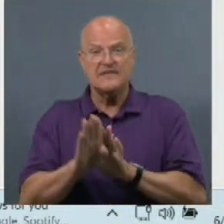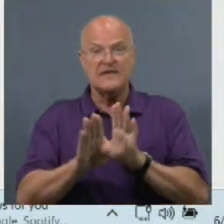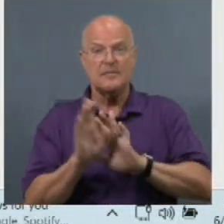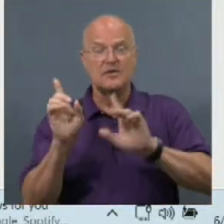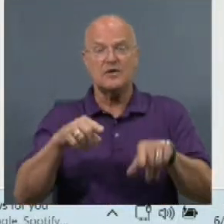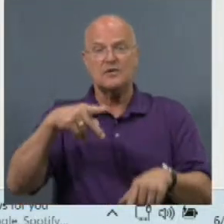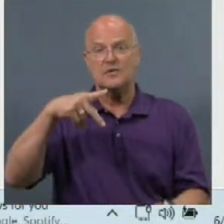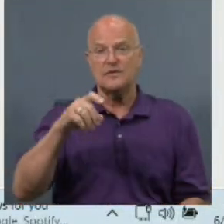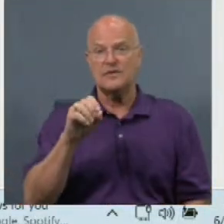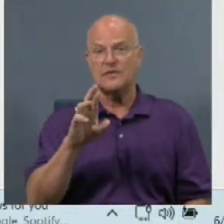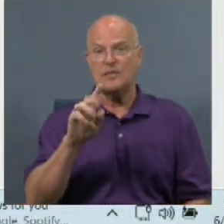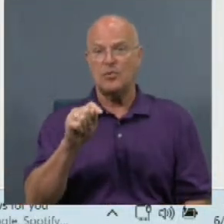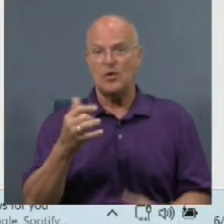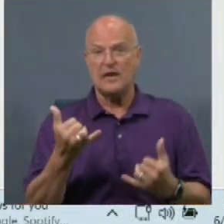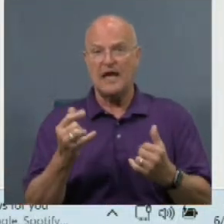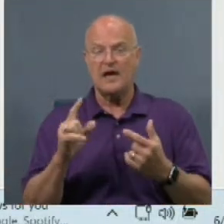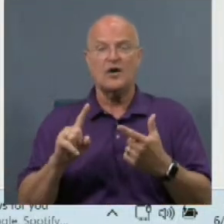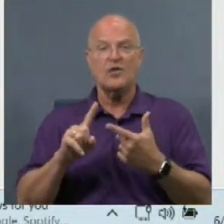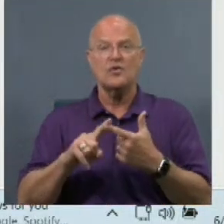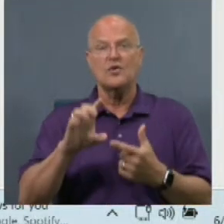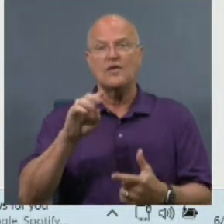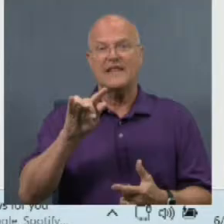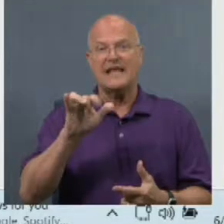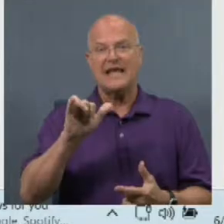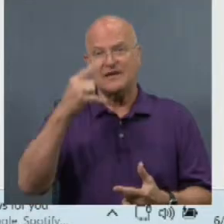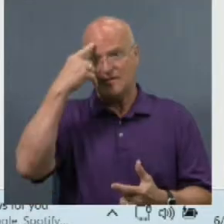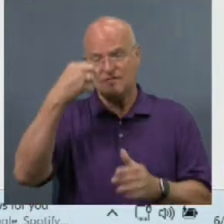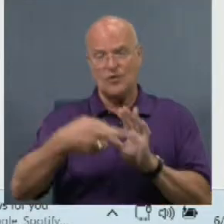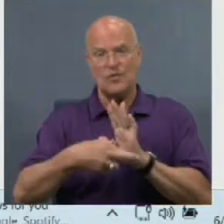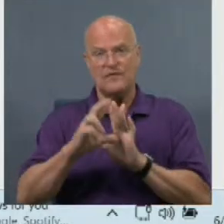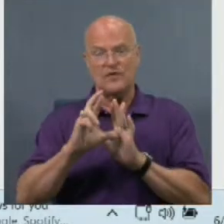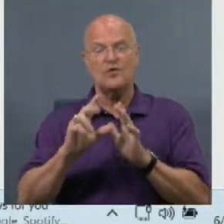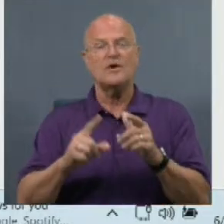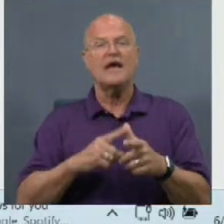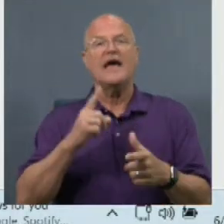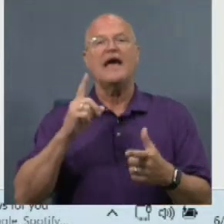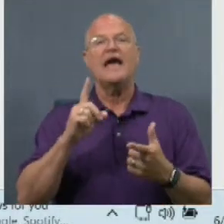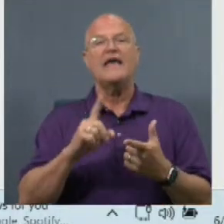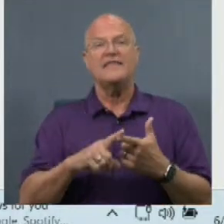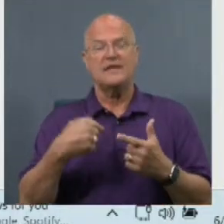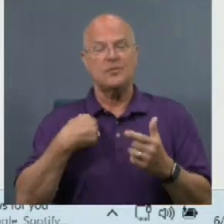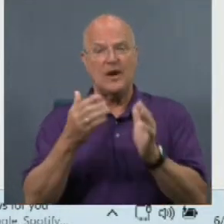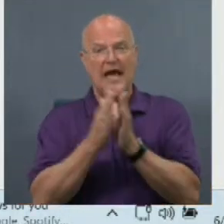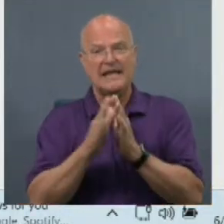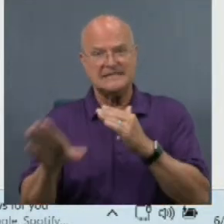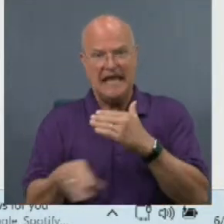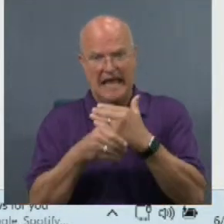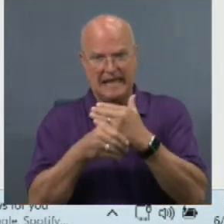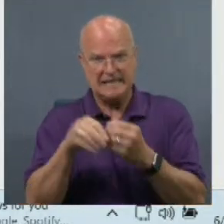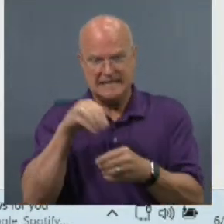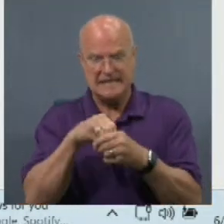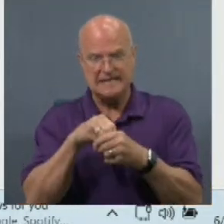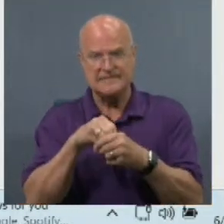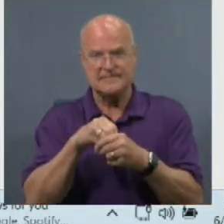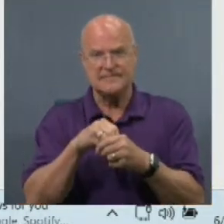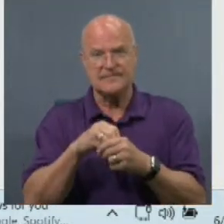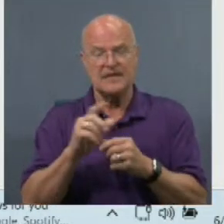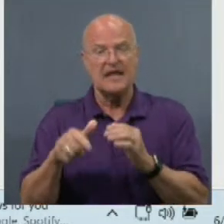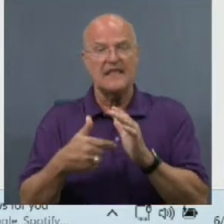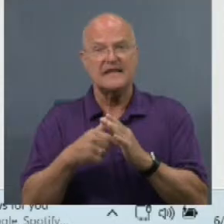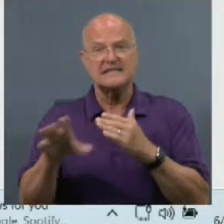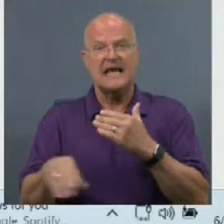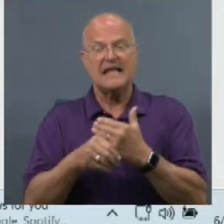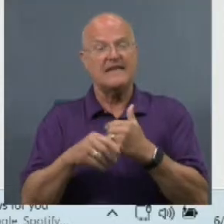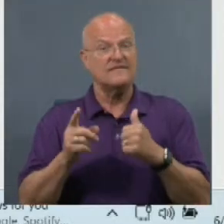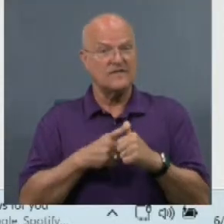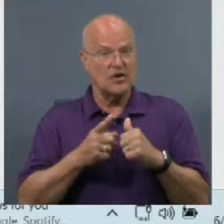port right now goes to the county for review. And then we are asked to annex it in. This is